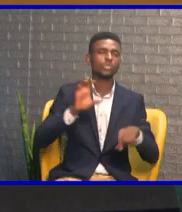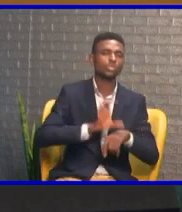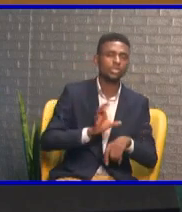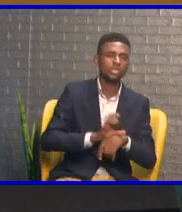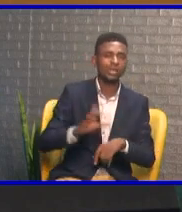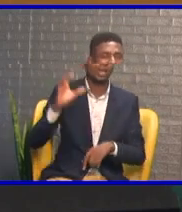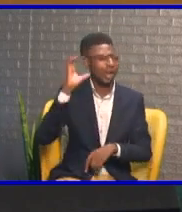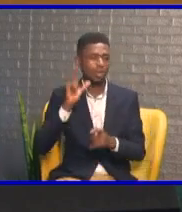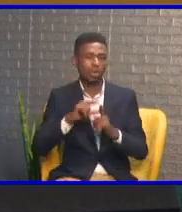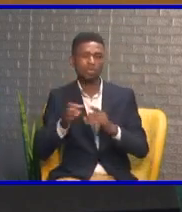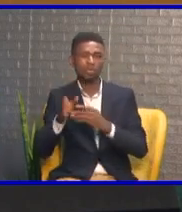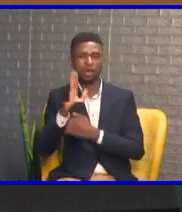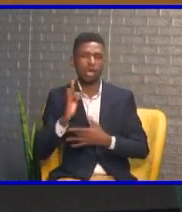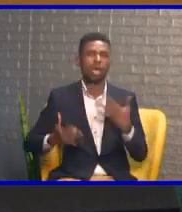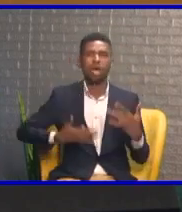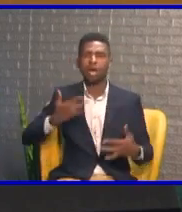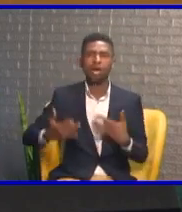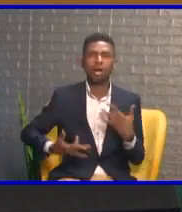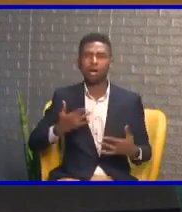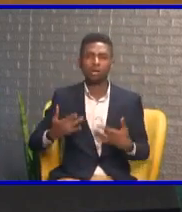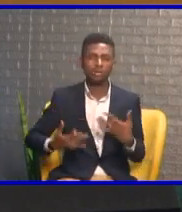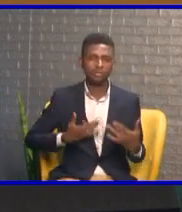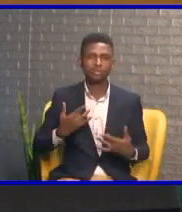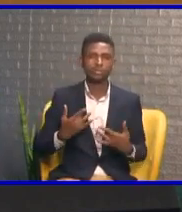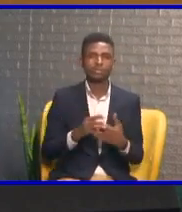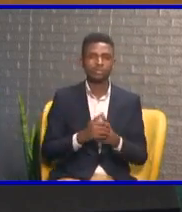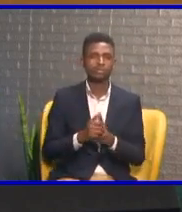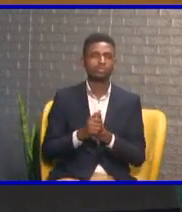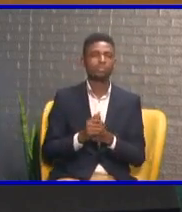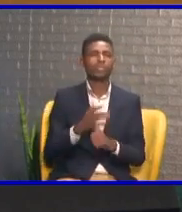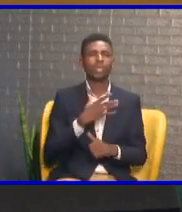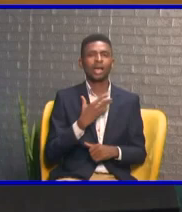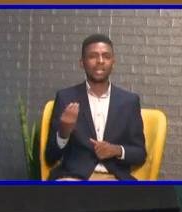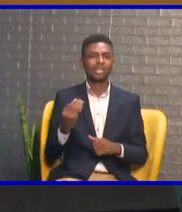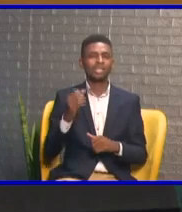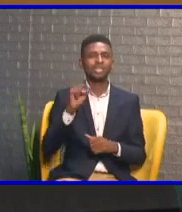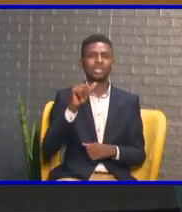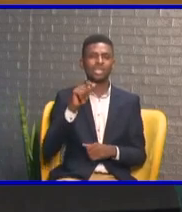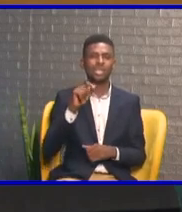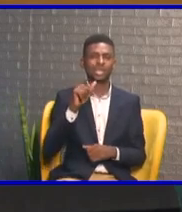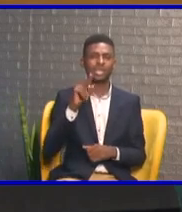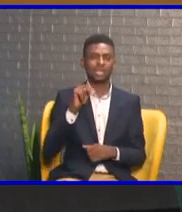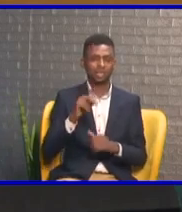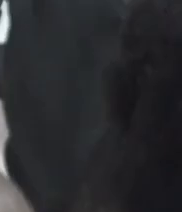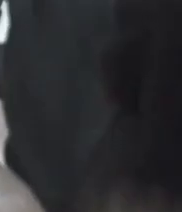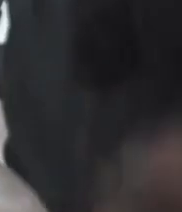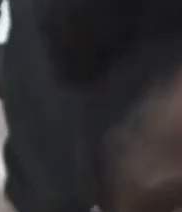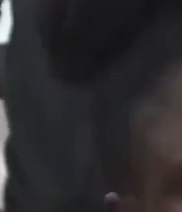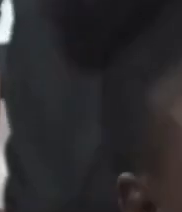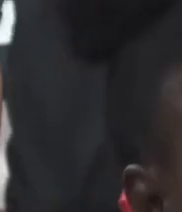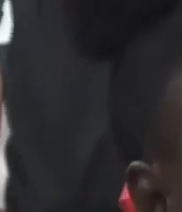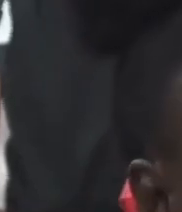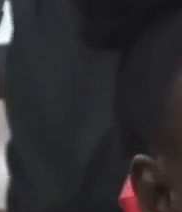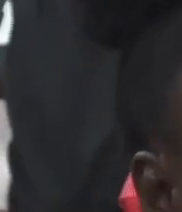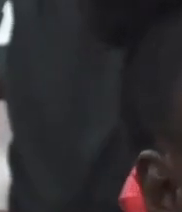can vanish because your mind went on something. And Satan is an expert at bringing thoughts that